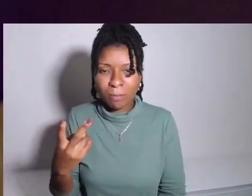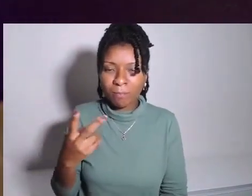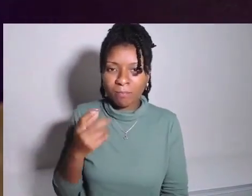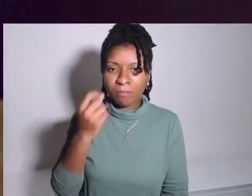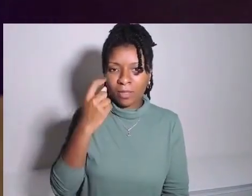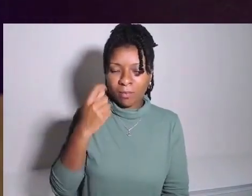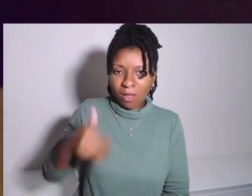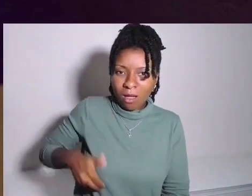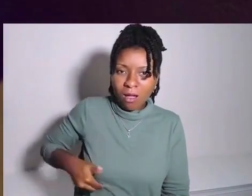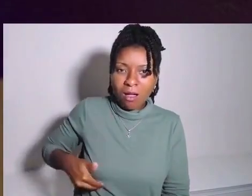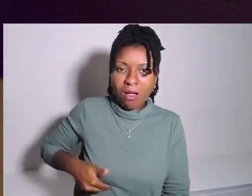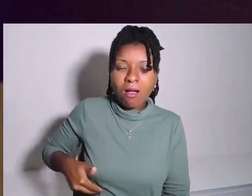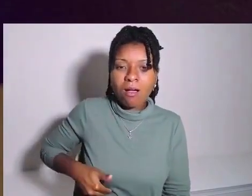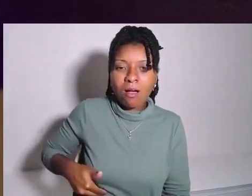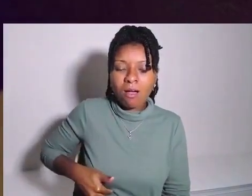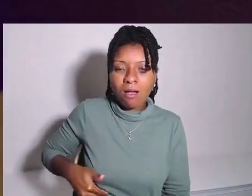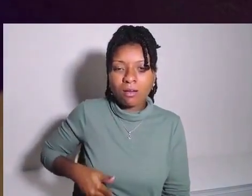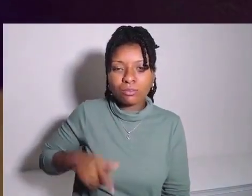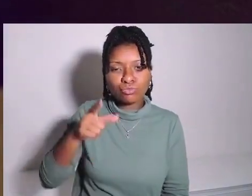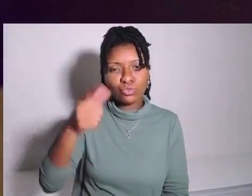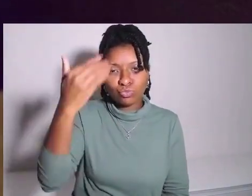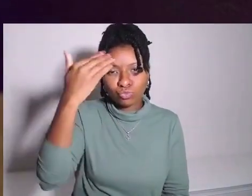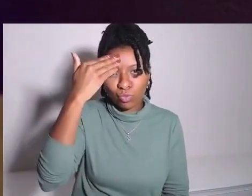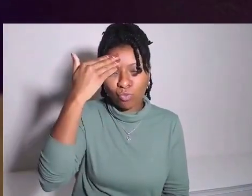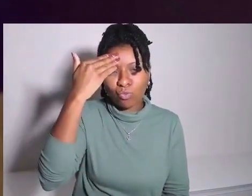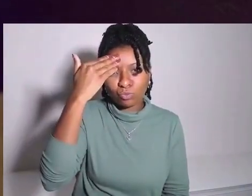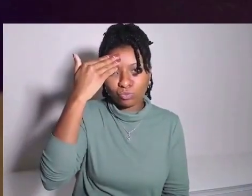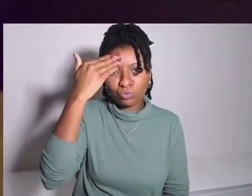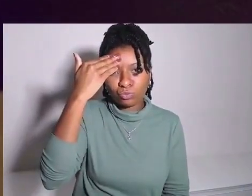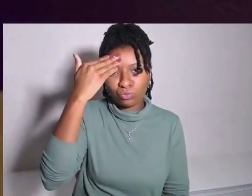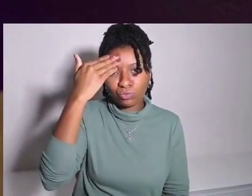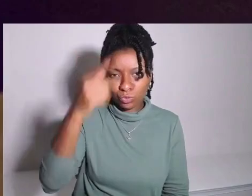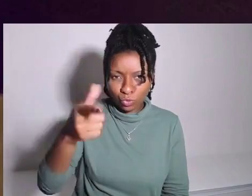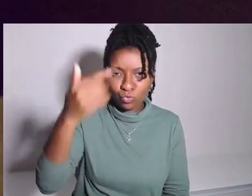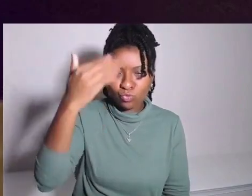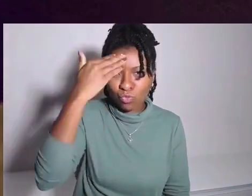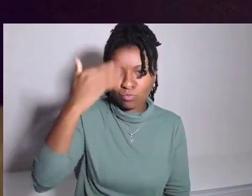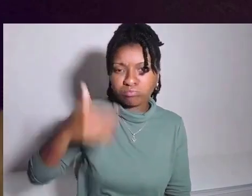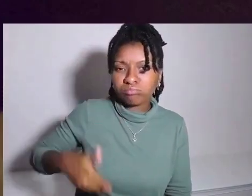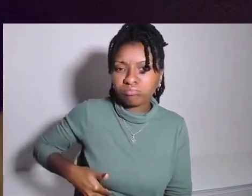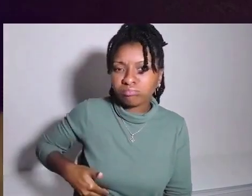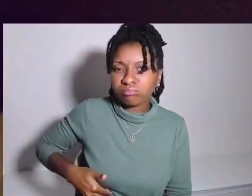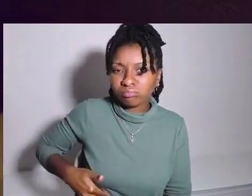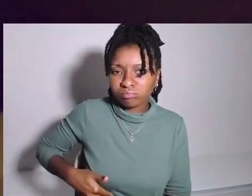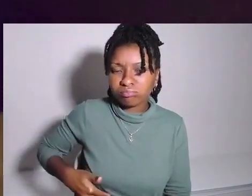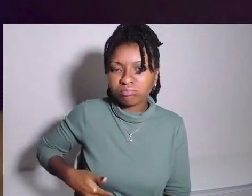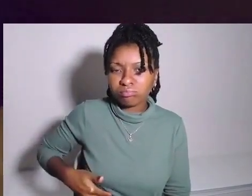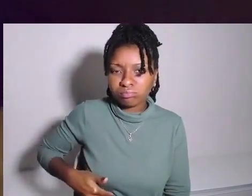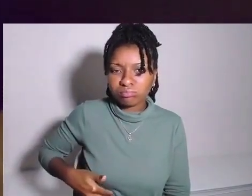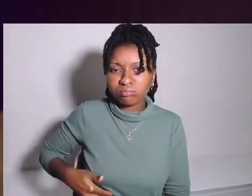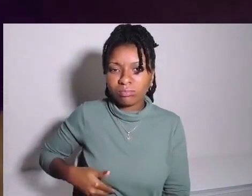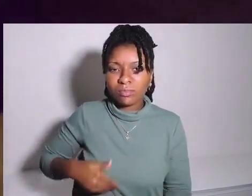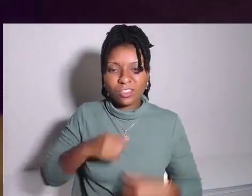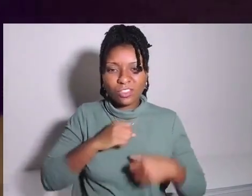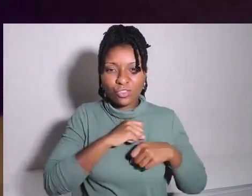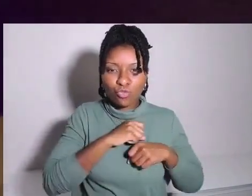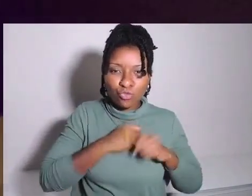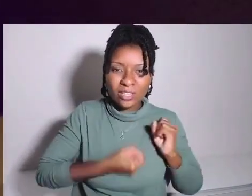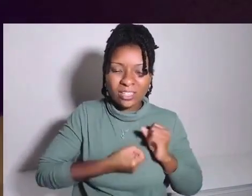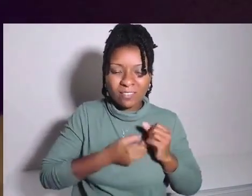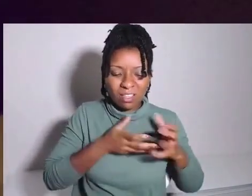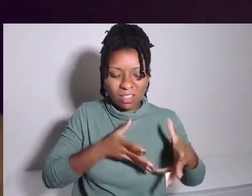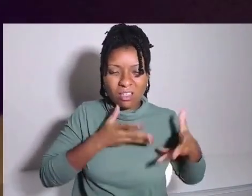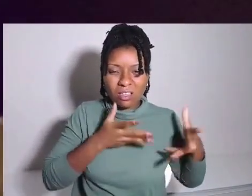known by you, what you know. When you can move that grief and clear the